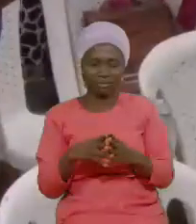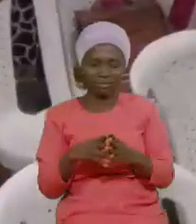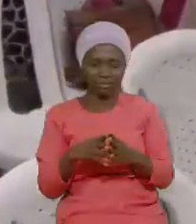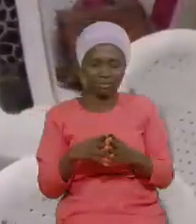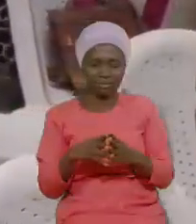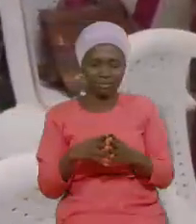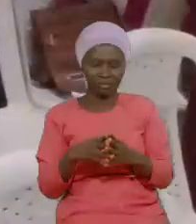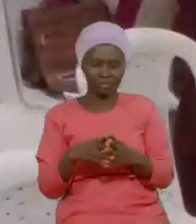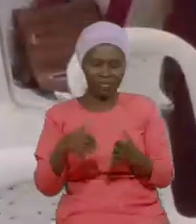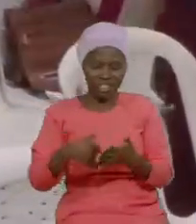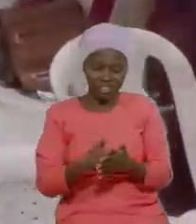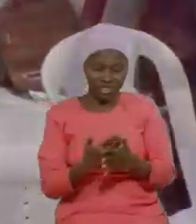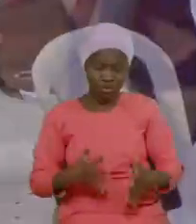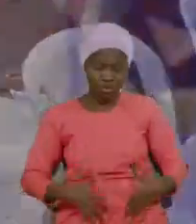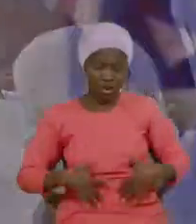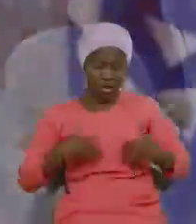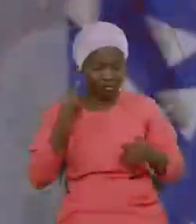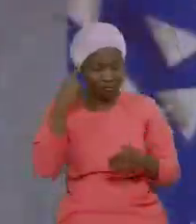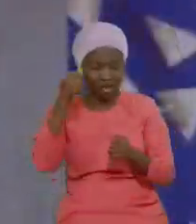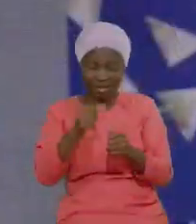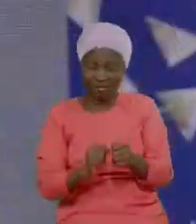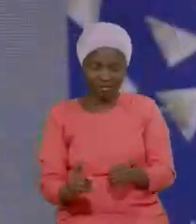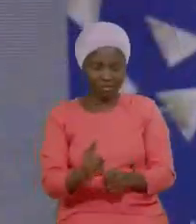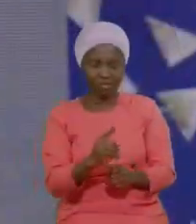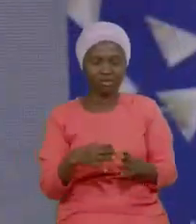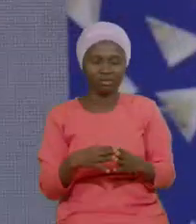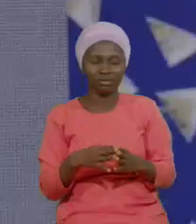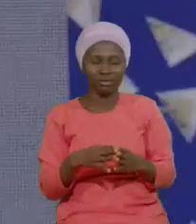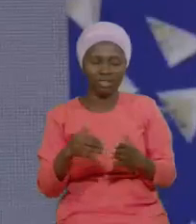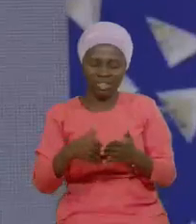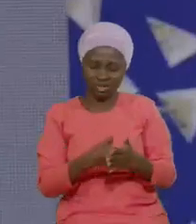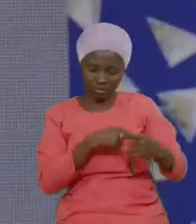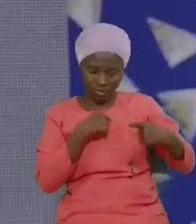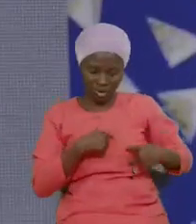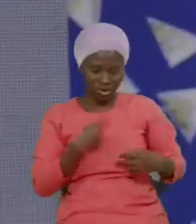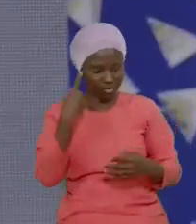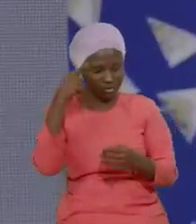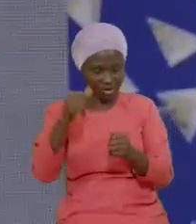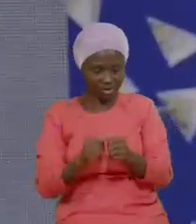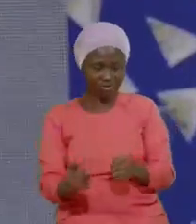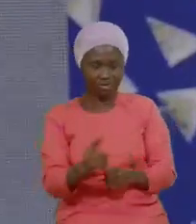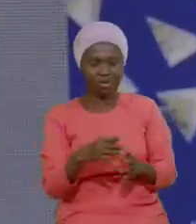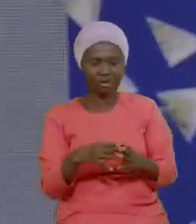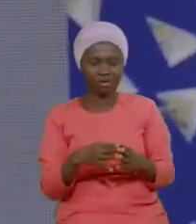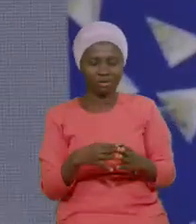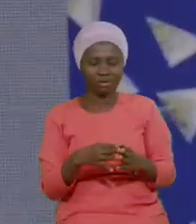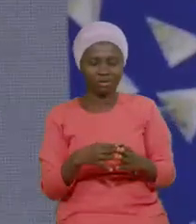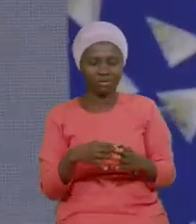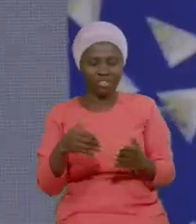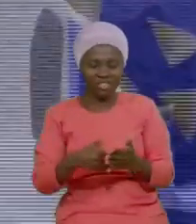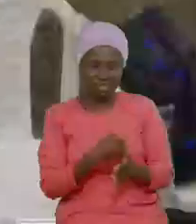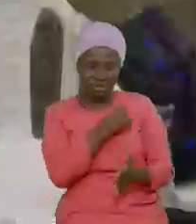A new life for everyone. A new heart for everyone. A new attitude